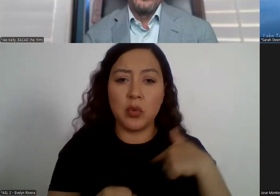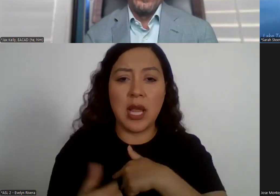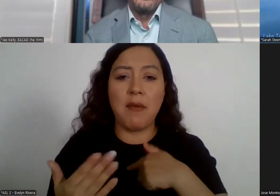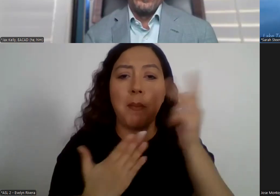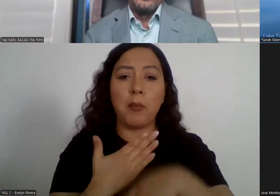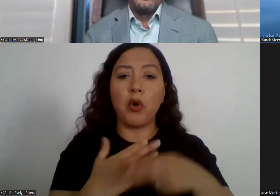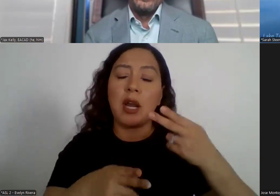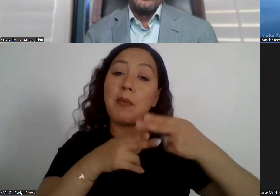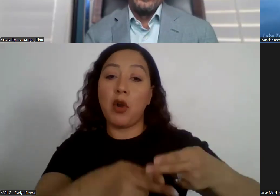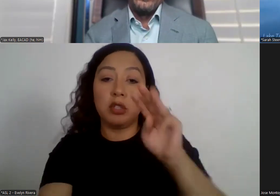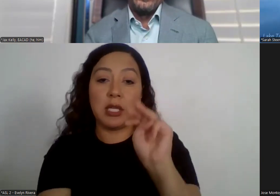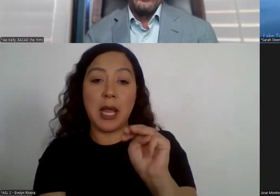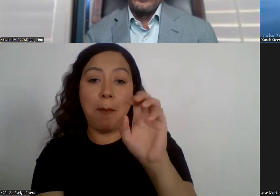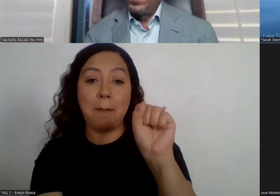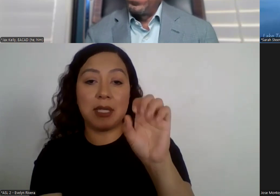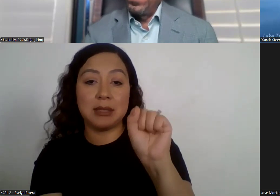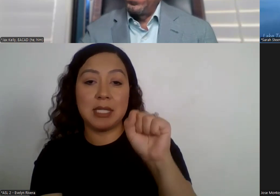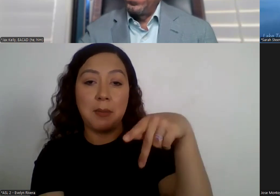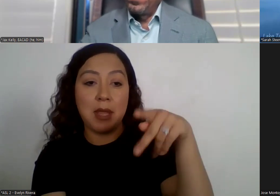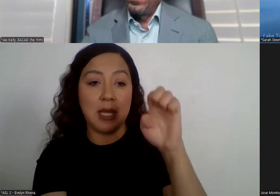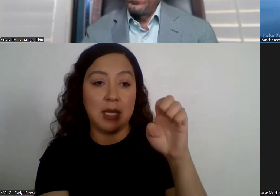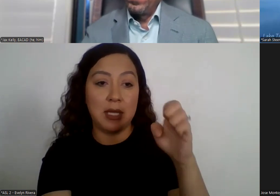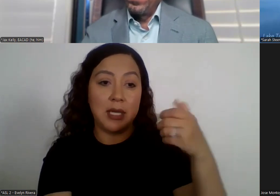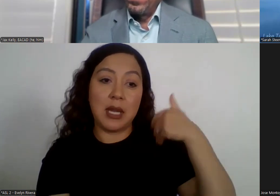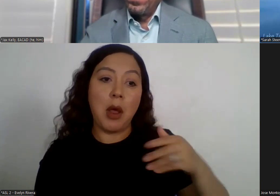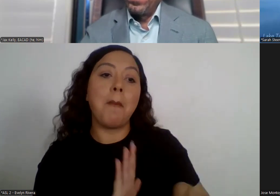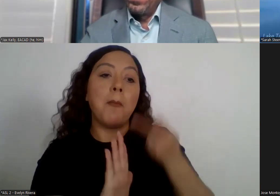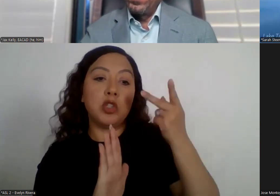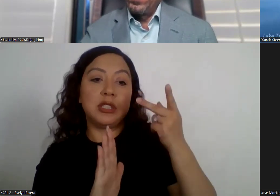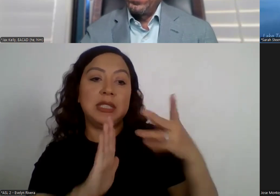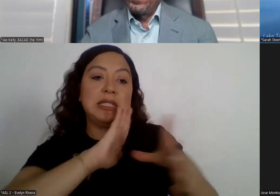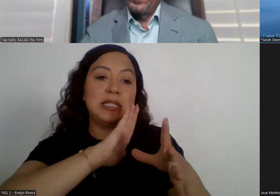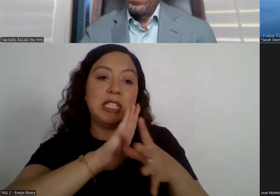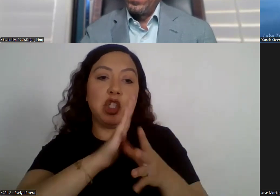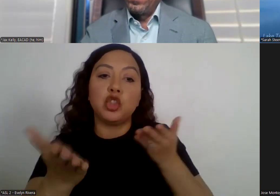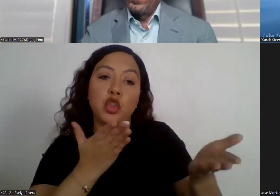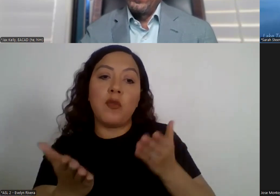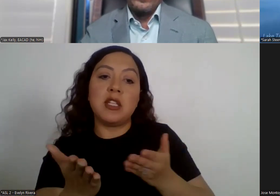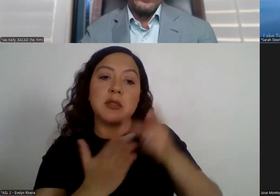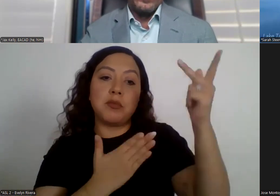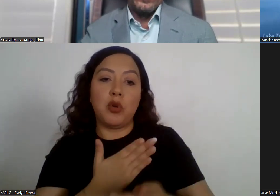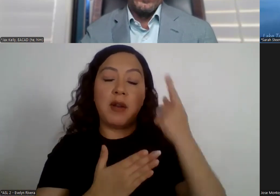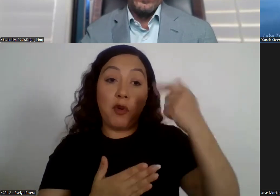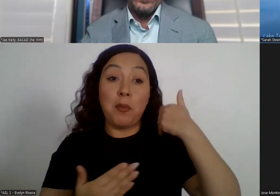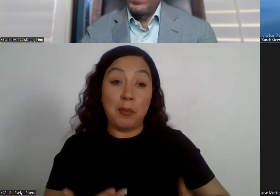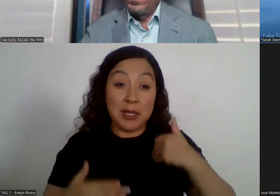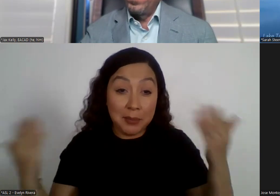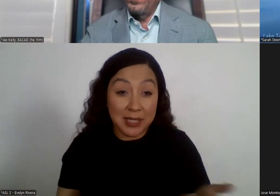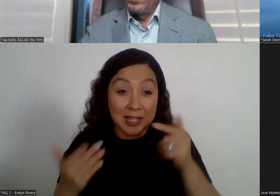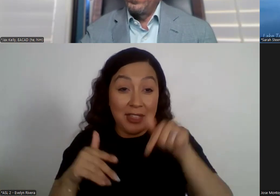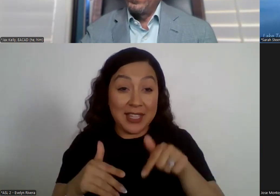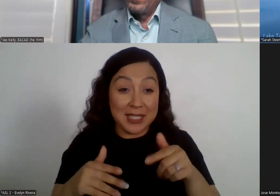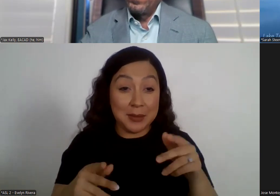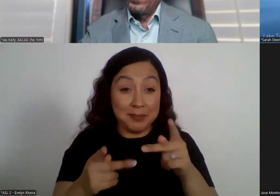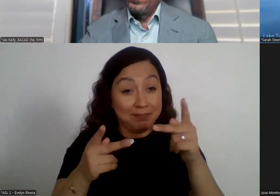And for me, being in this in this space it's awesome because we